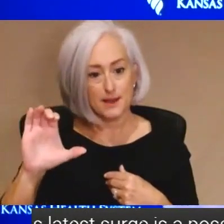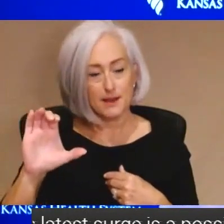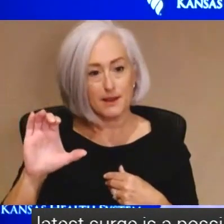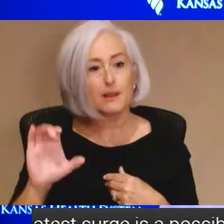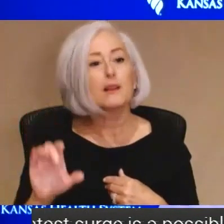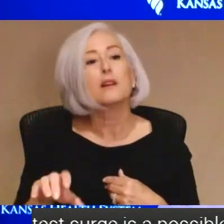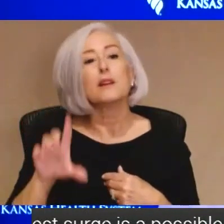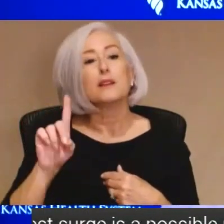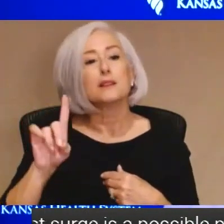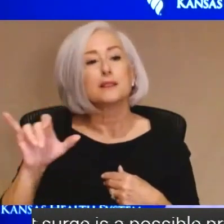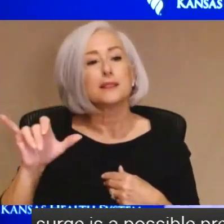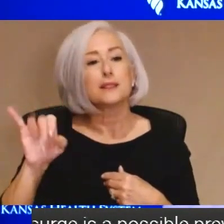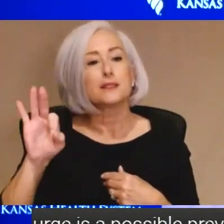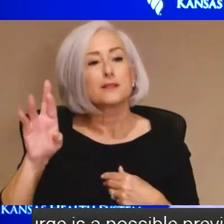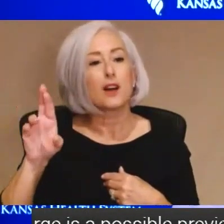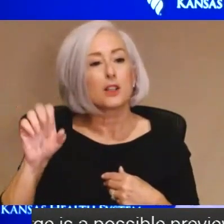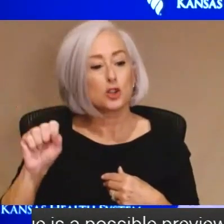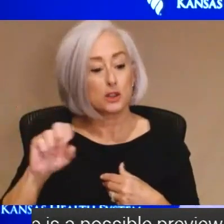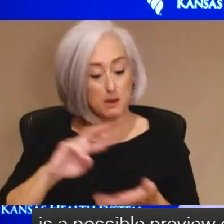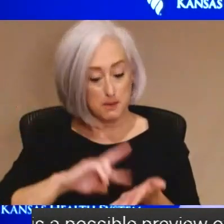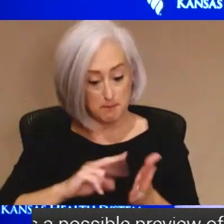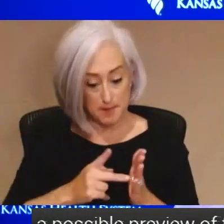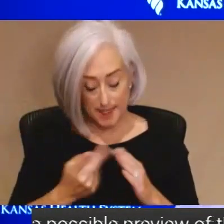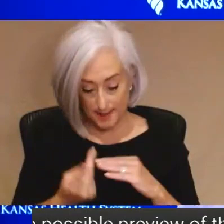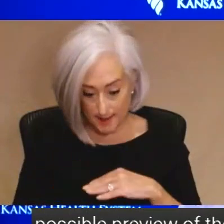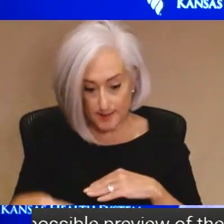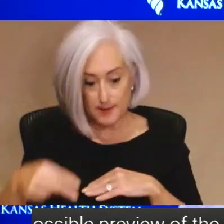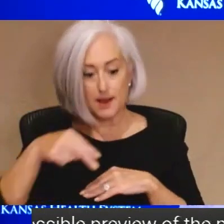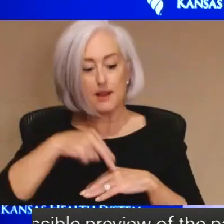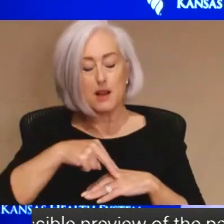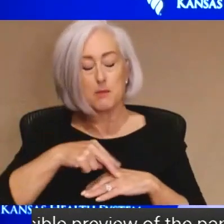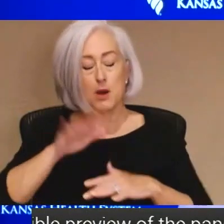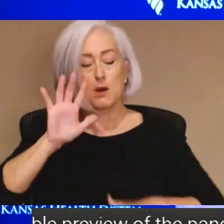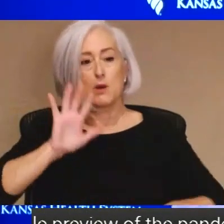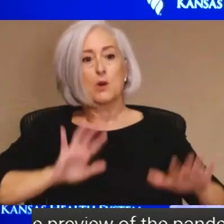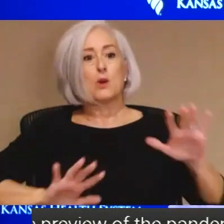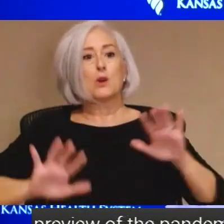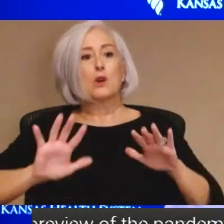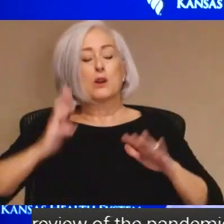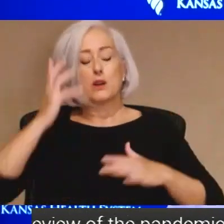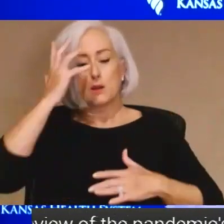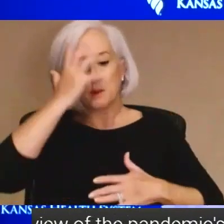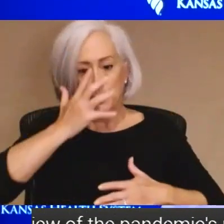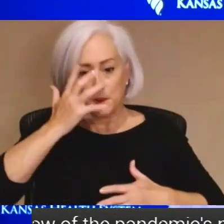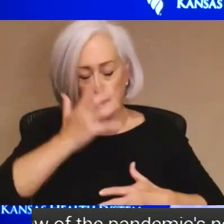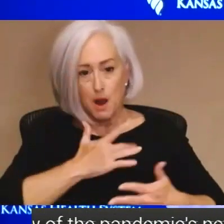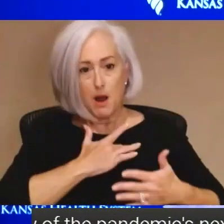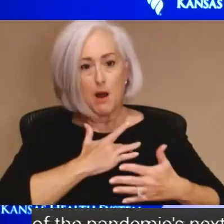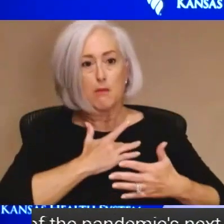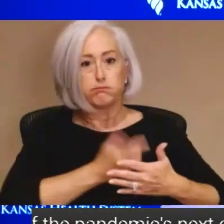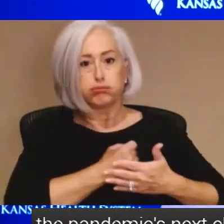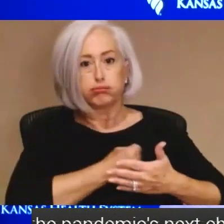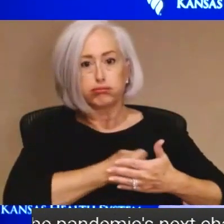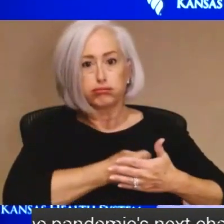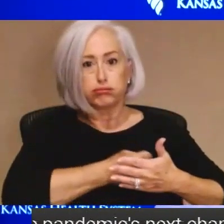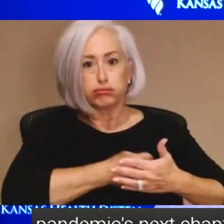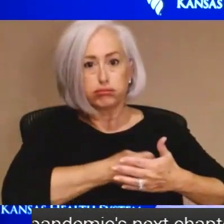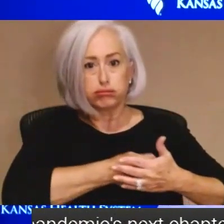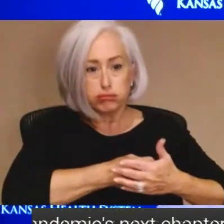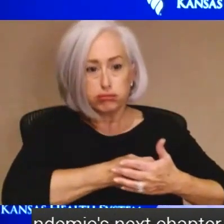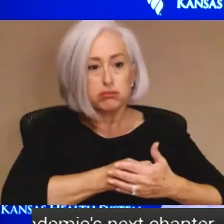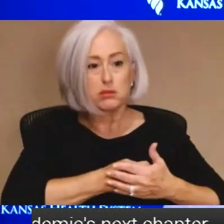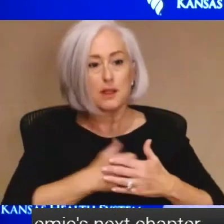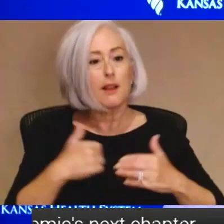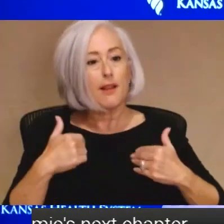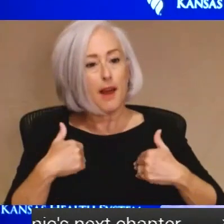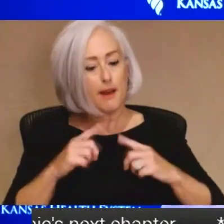beating. They have techniques to help improve that. This may be just one technique to help improve and center yourself. You